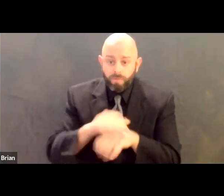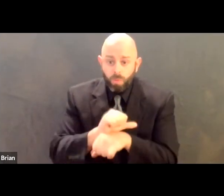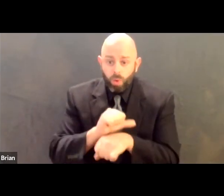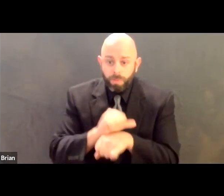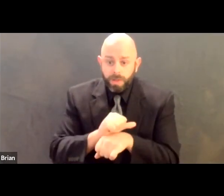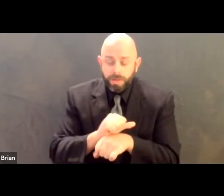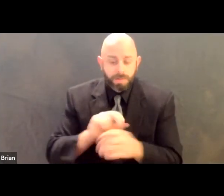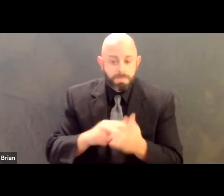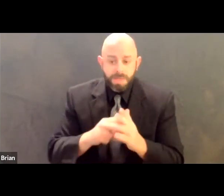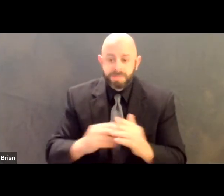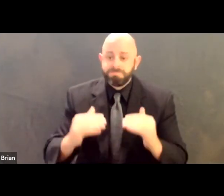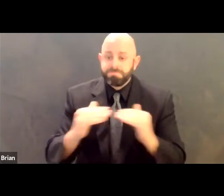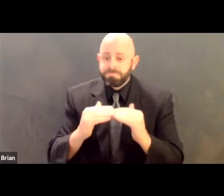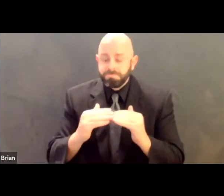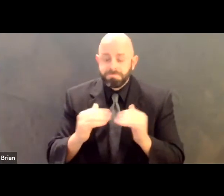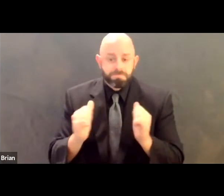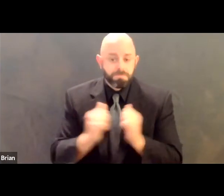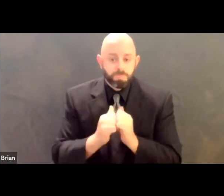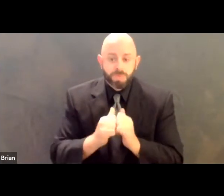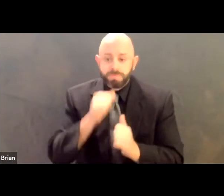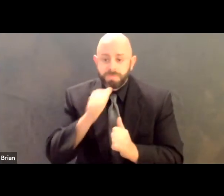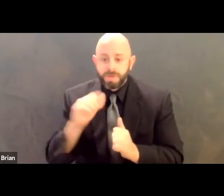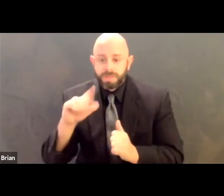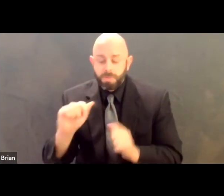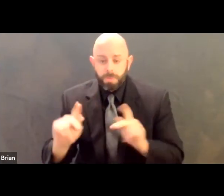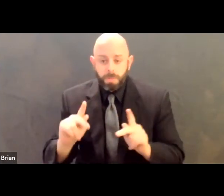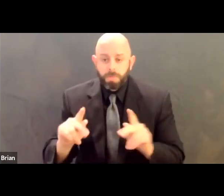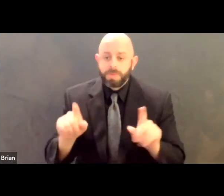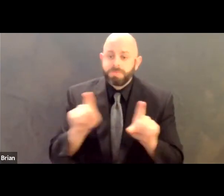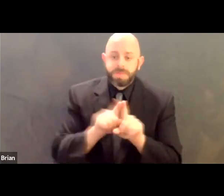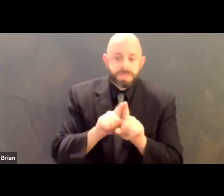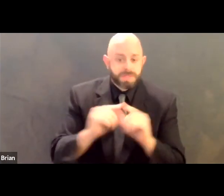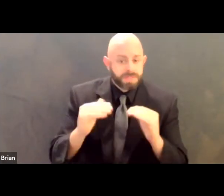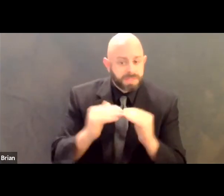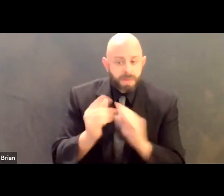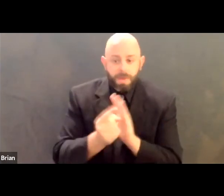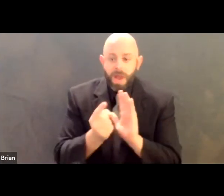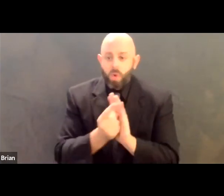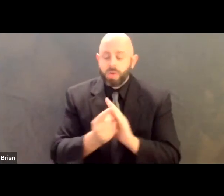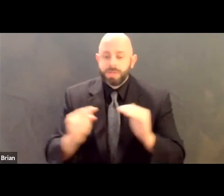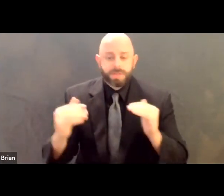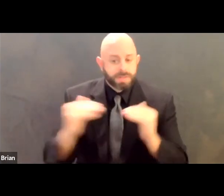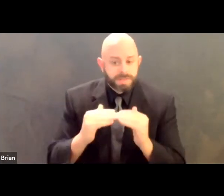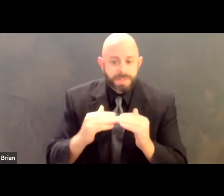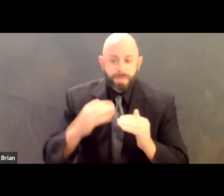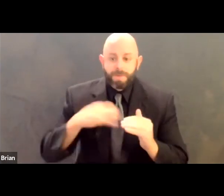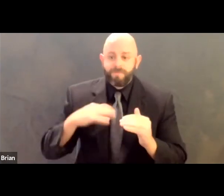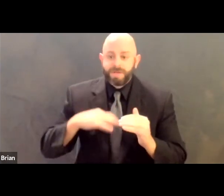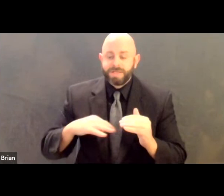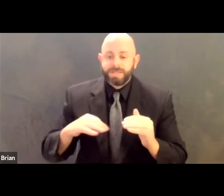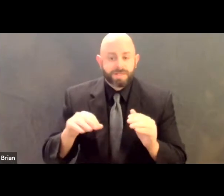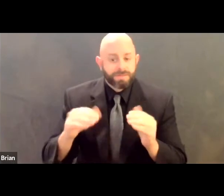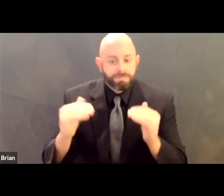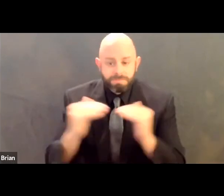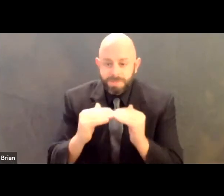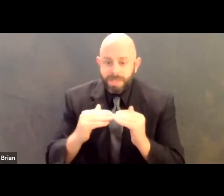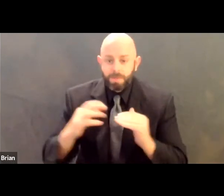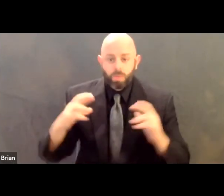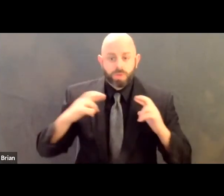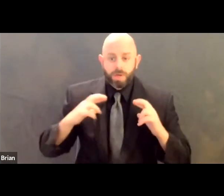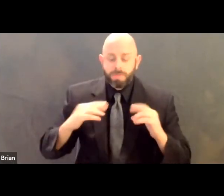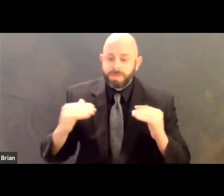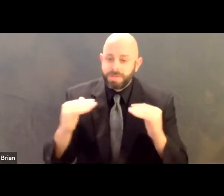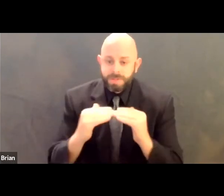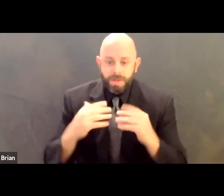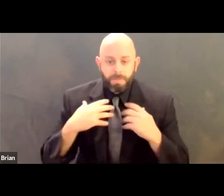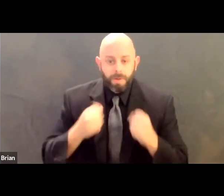everybody else, same pay, same hours, same benefits, same retirement, same healthcare, everything. Everything the same, with the